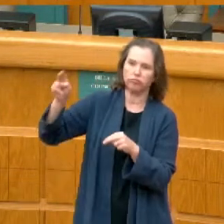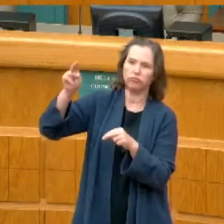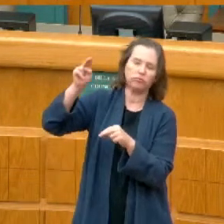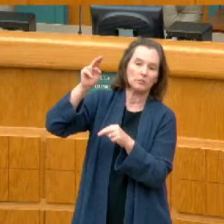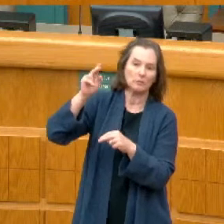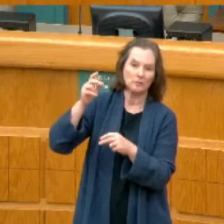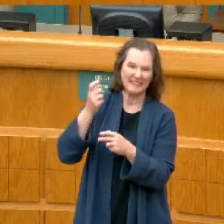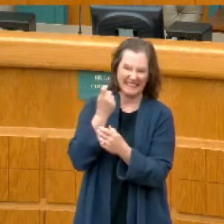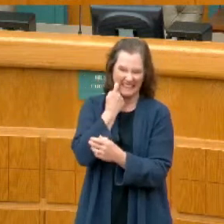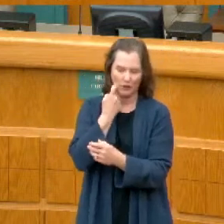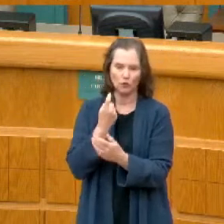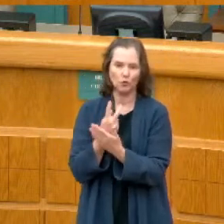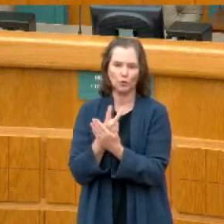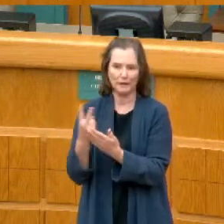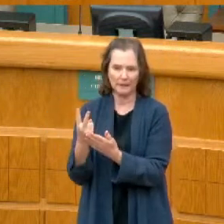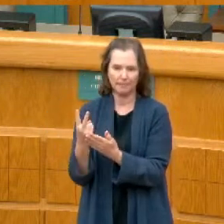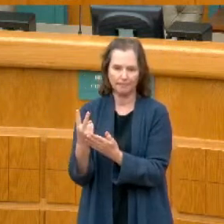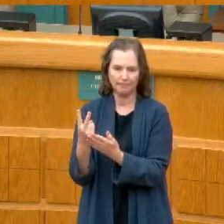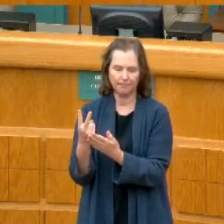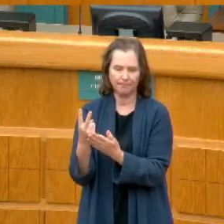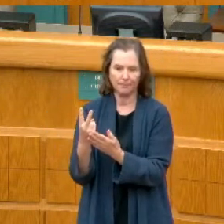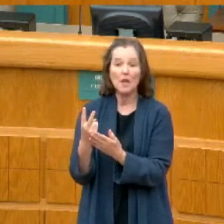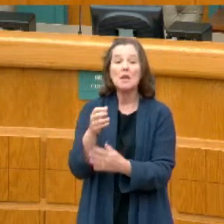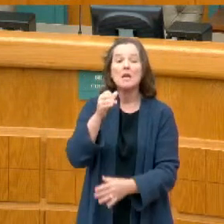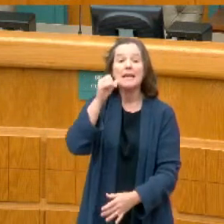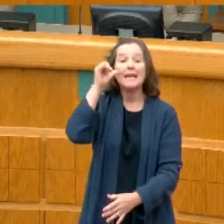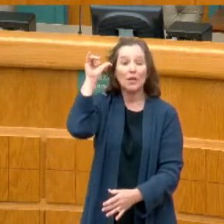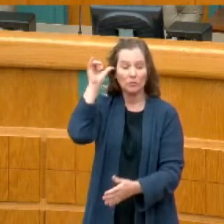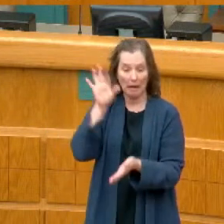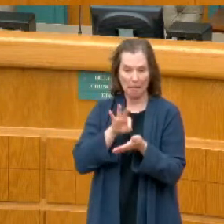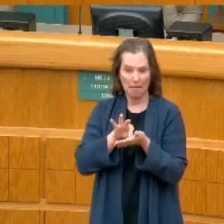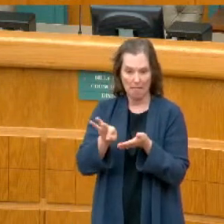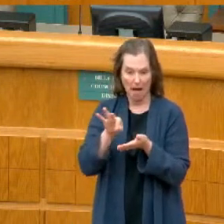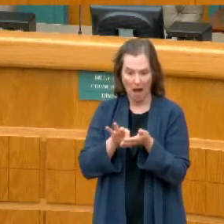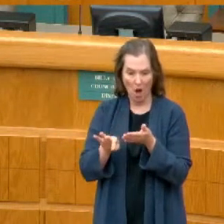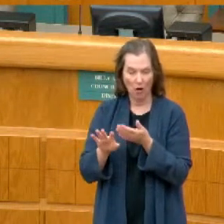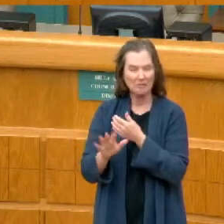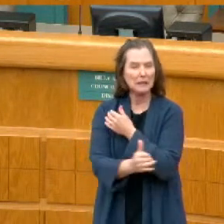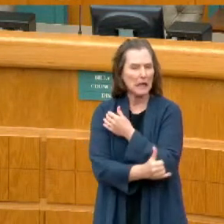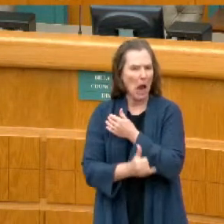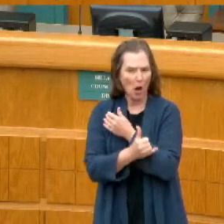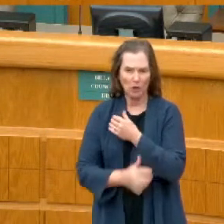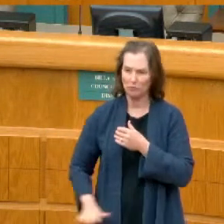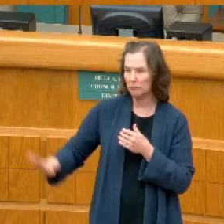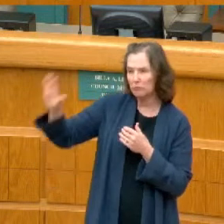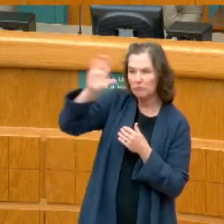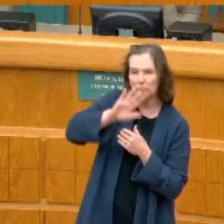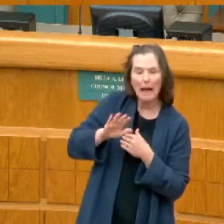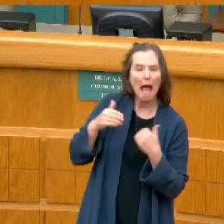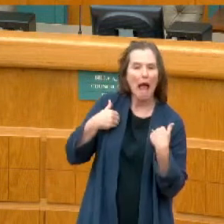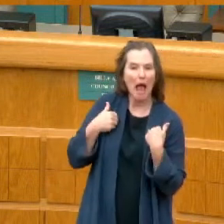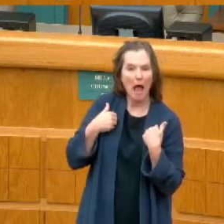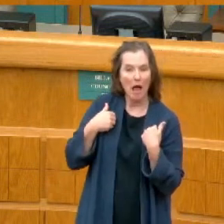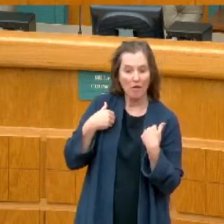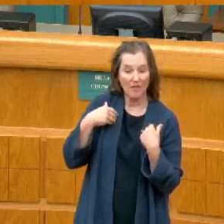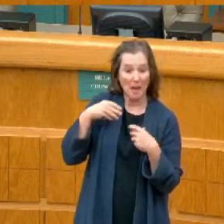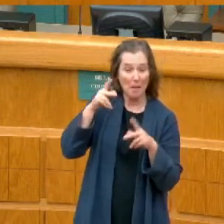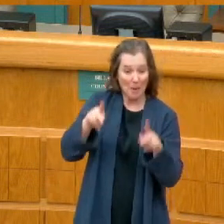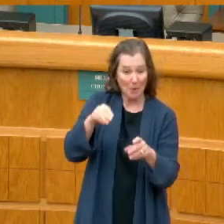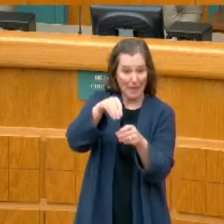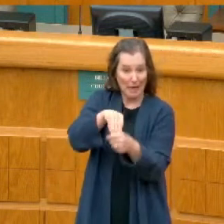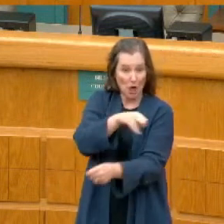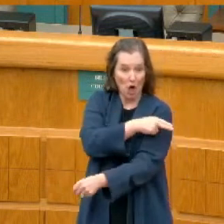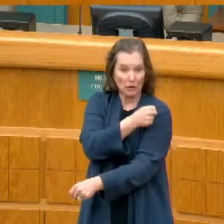weeks. As of yesterday, across all Nueces County hospitals, there are 132